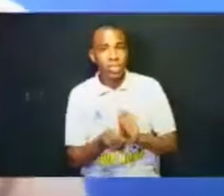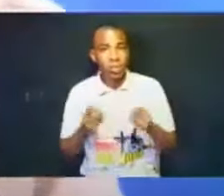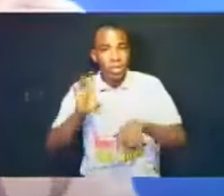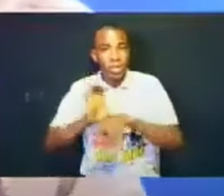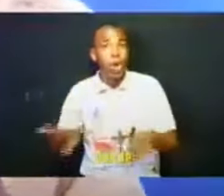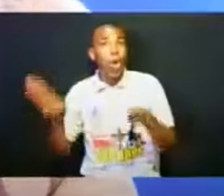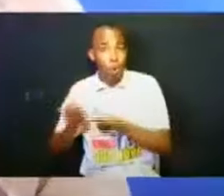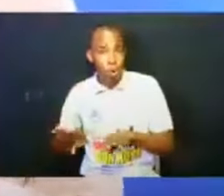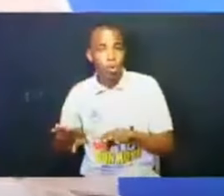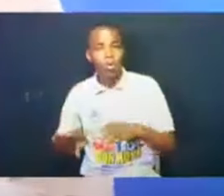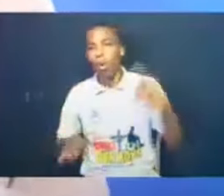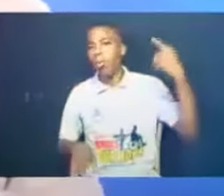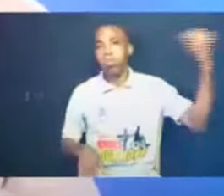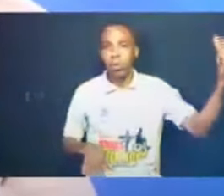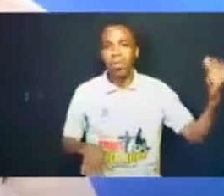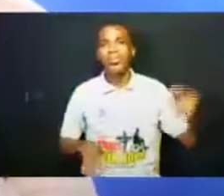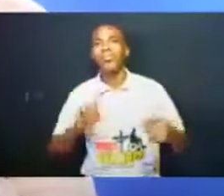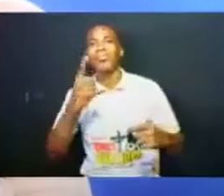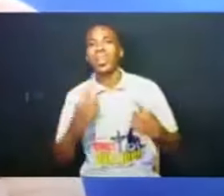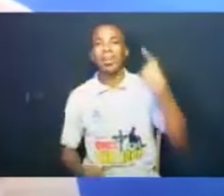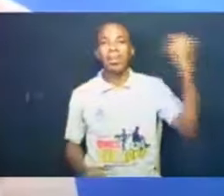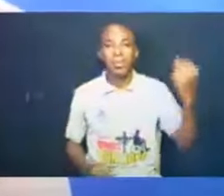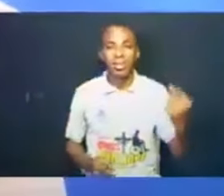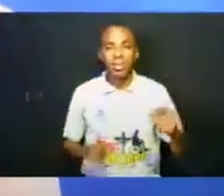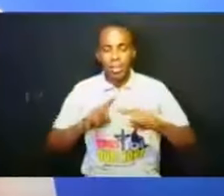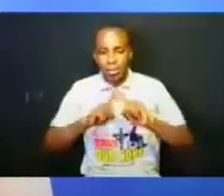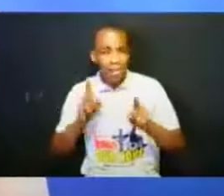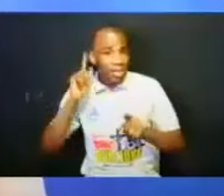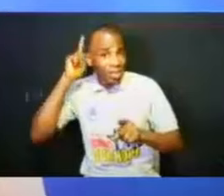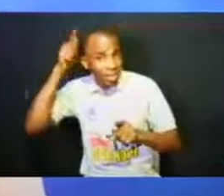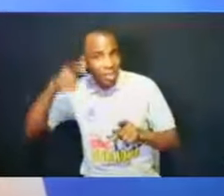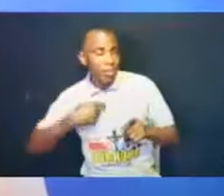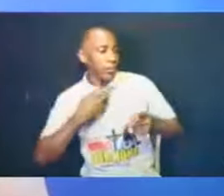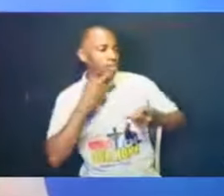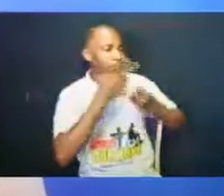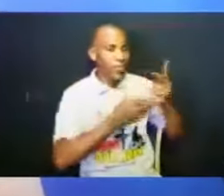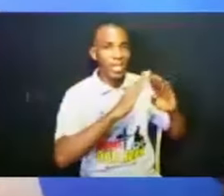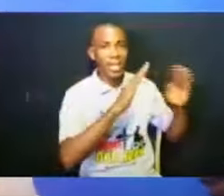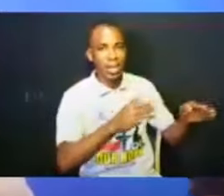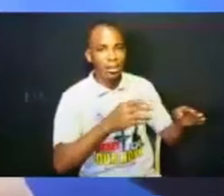went to the house. And I saw that she was keeping records of evil.